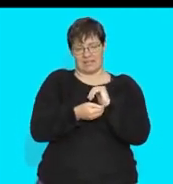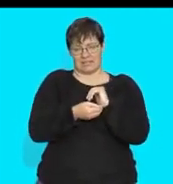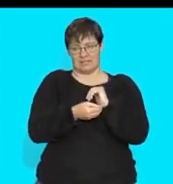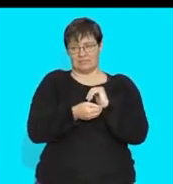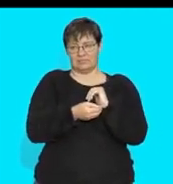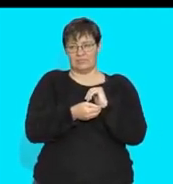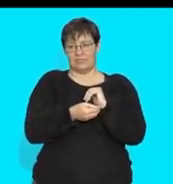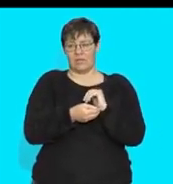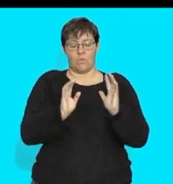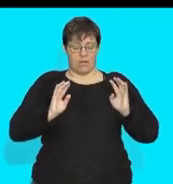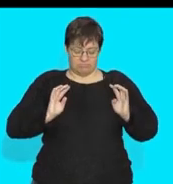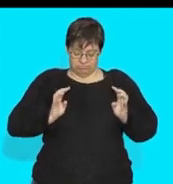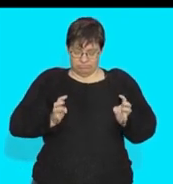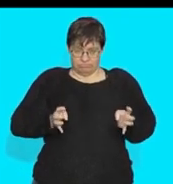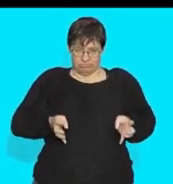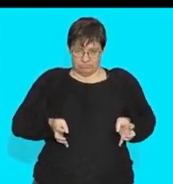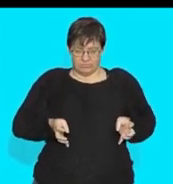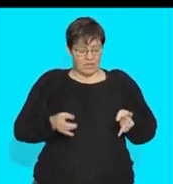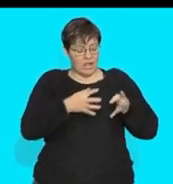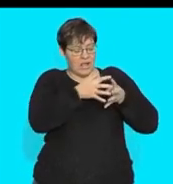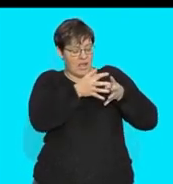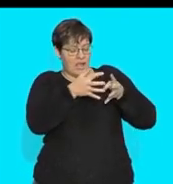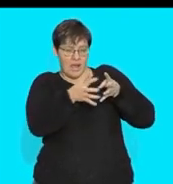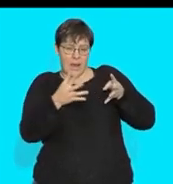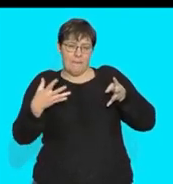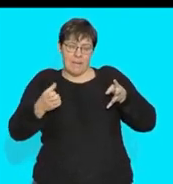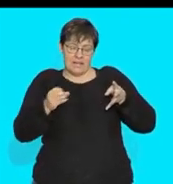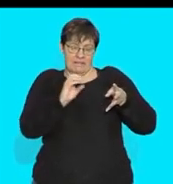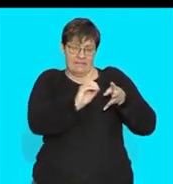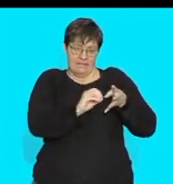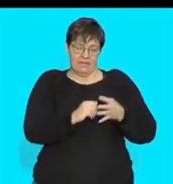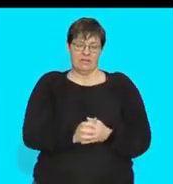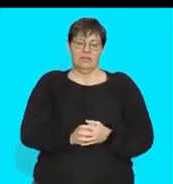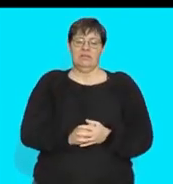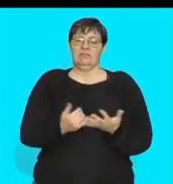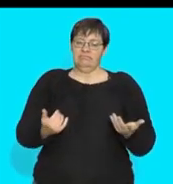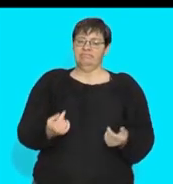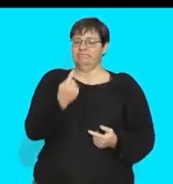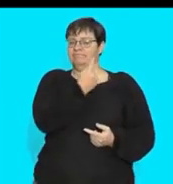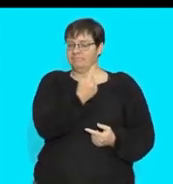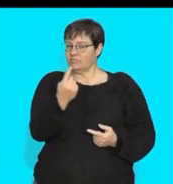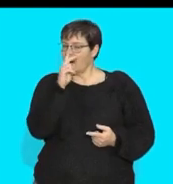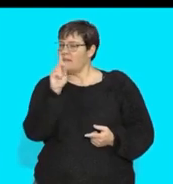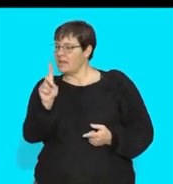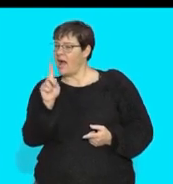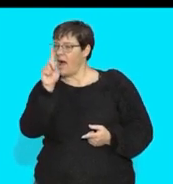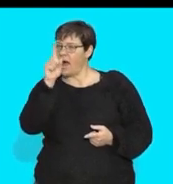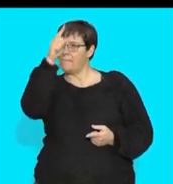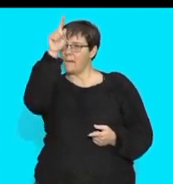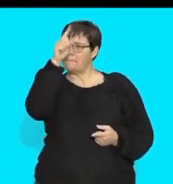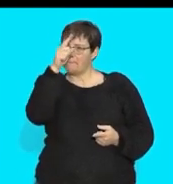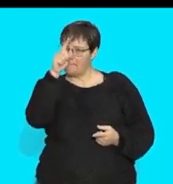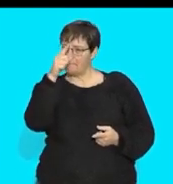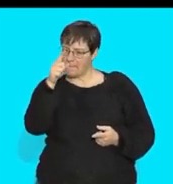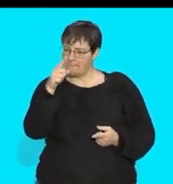well-protected section, and that's where our ribs and our intercostal muscles are going. So each time you will see, all right, we